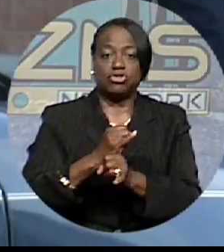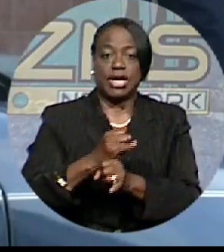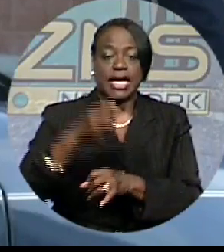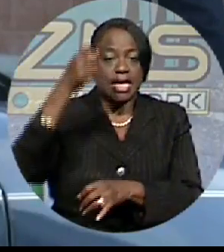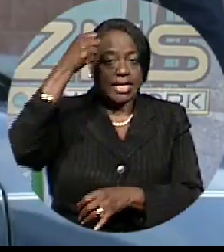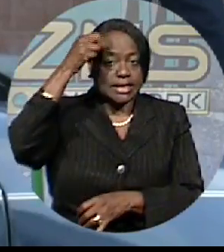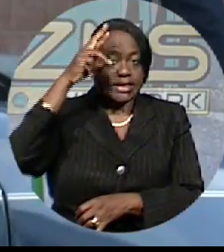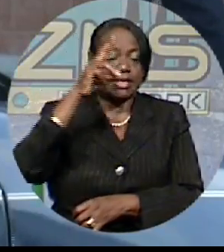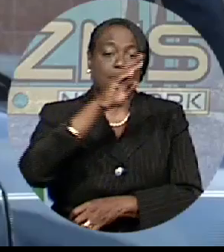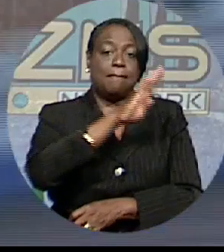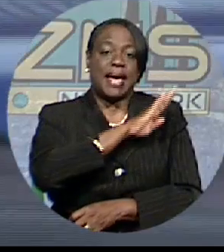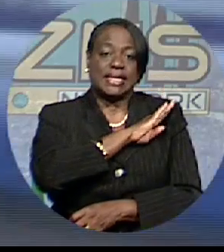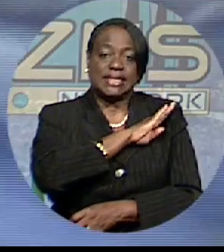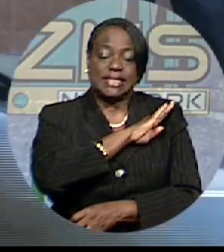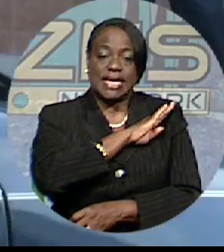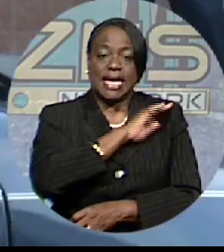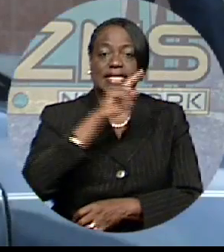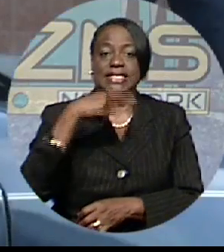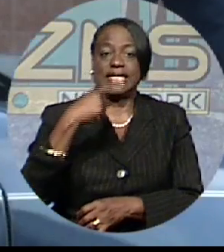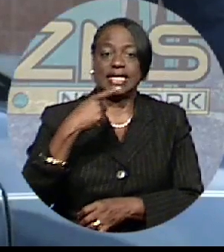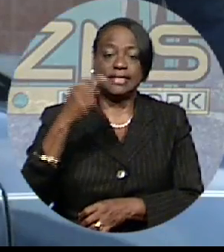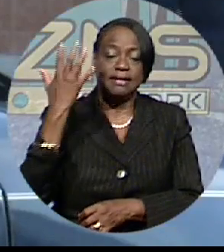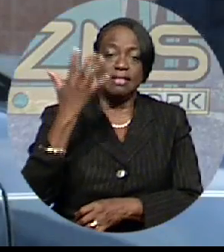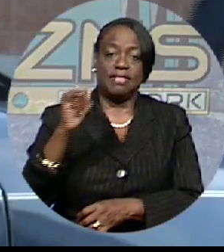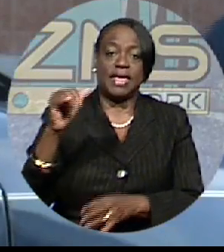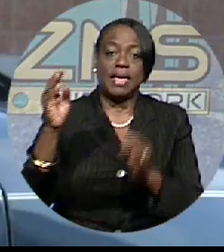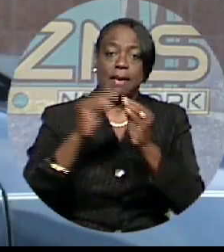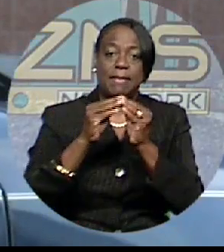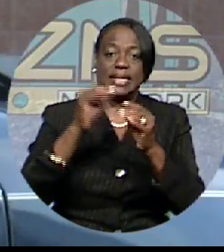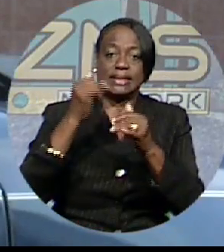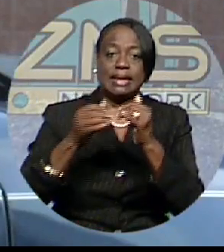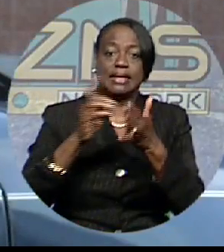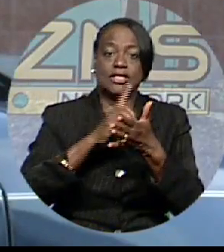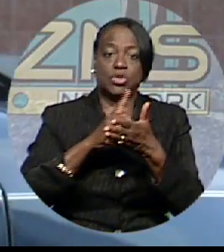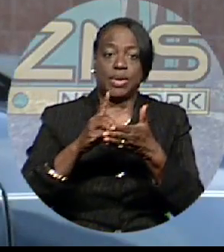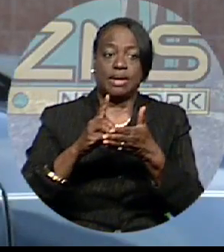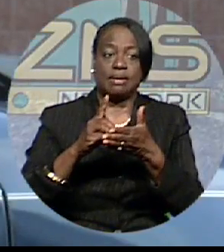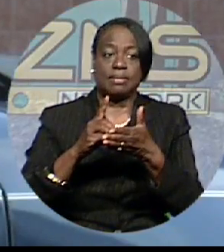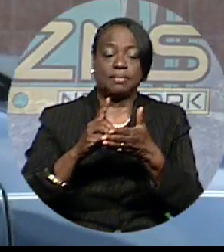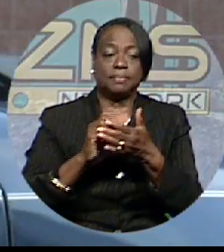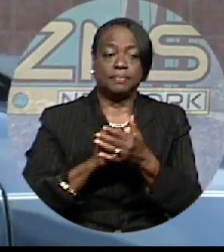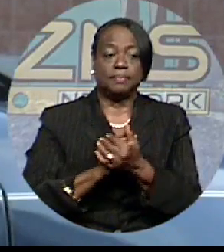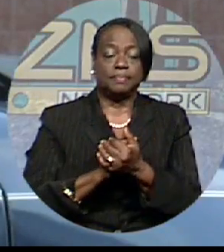with authorities last week on what will be allowed under this regime. Our PDA